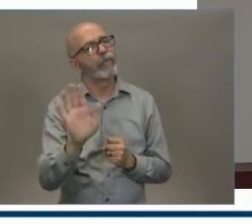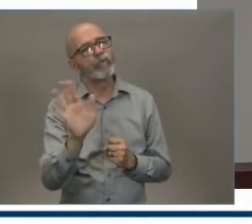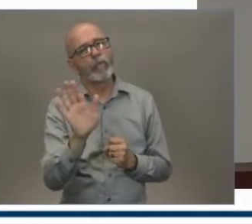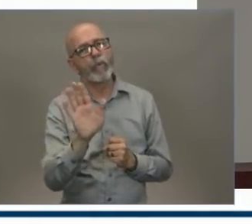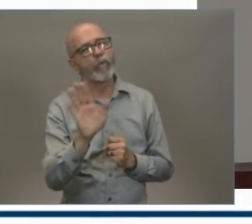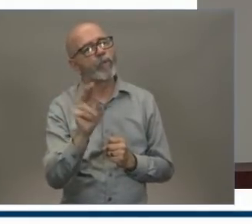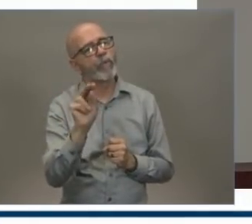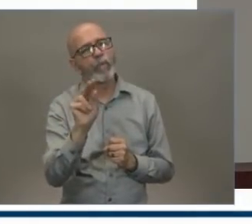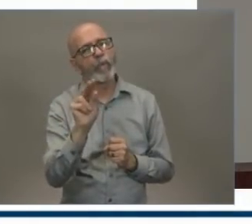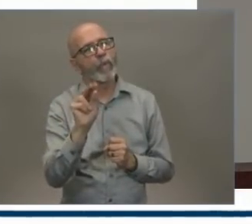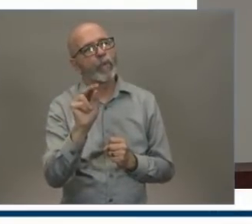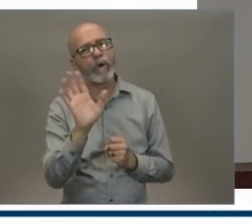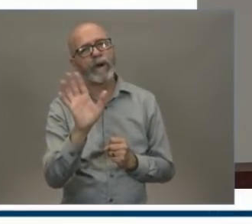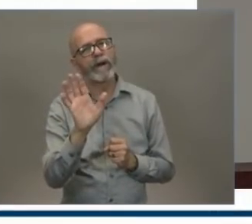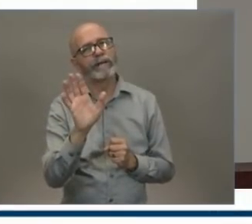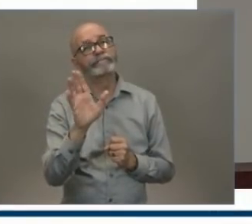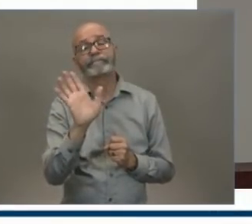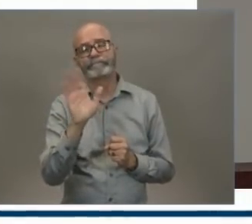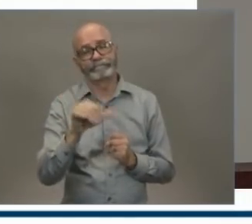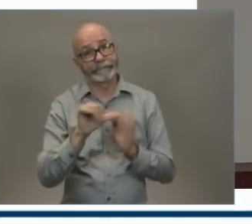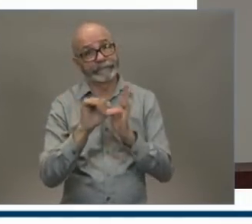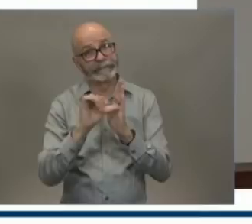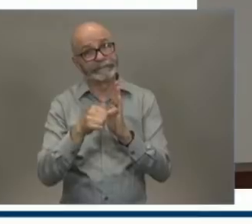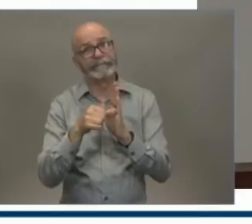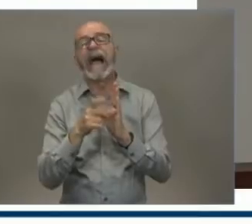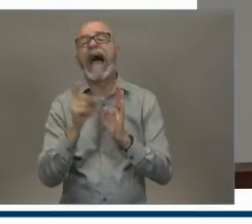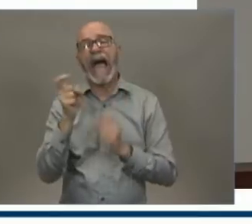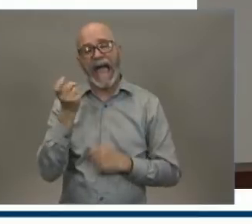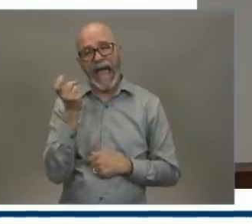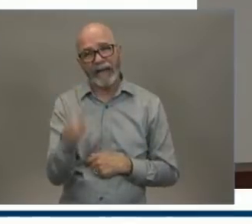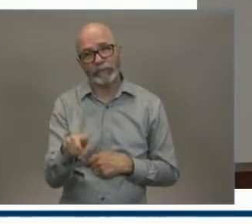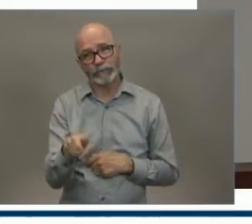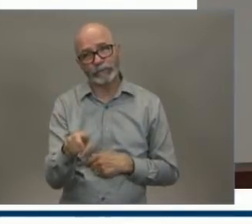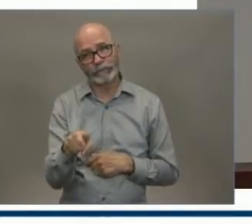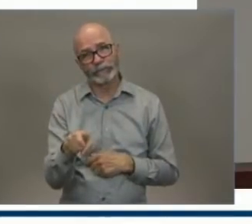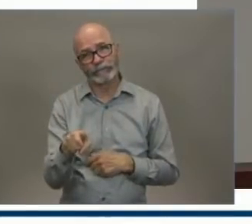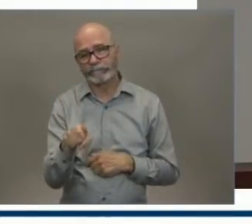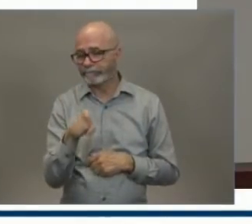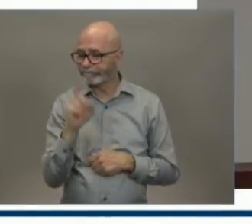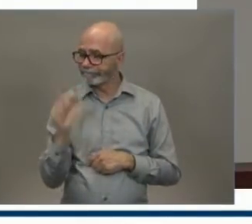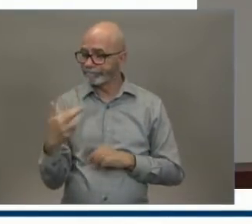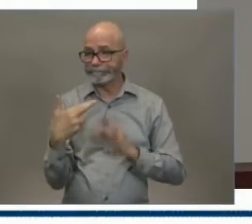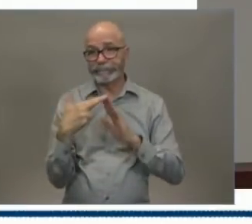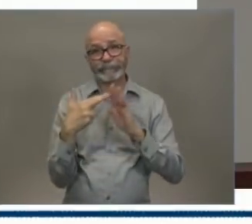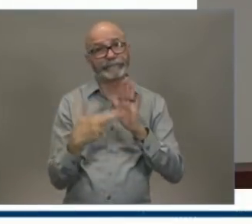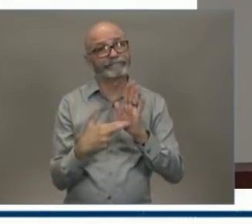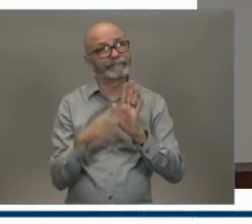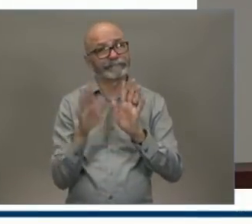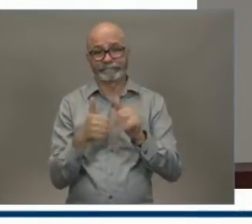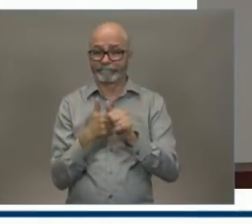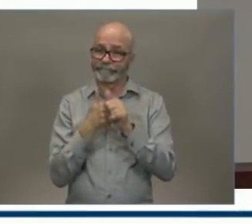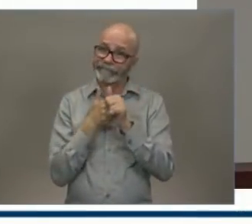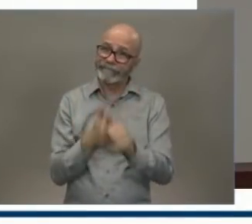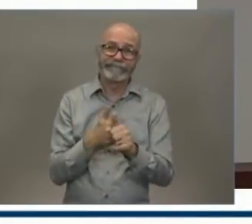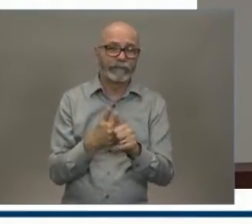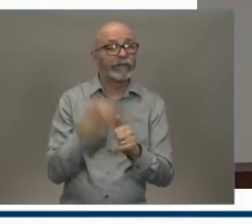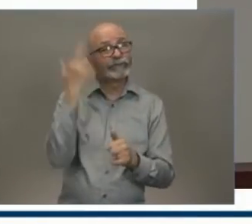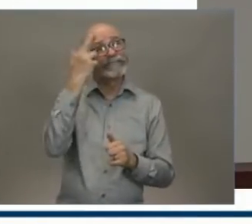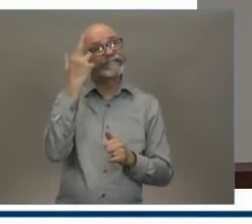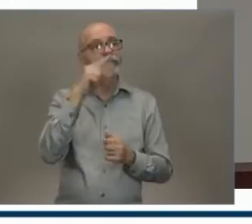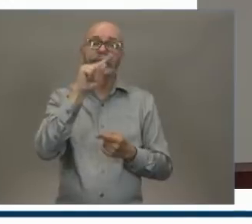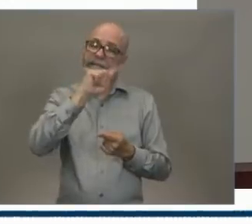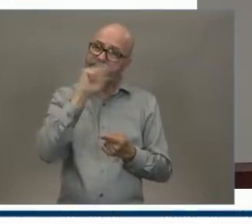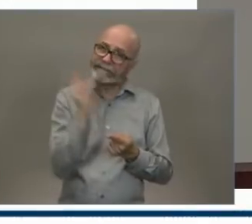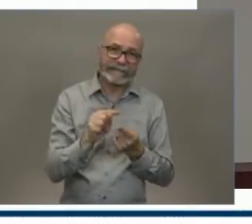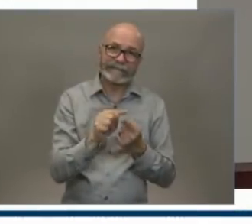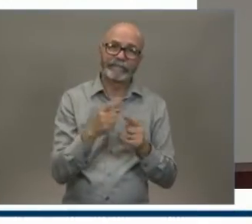the necessity to do a whole bunch of other COVID protocols to minimize the chances of transmission of the